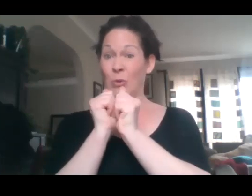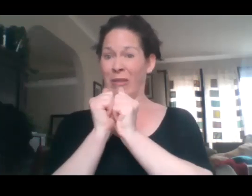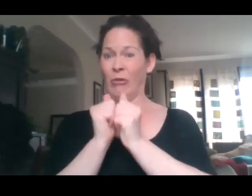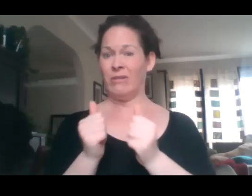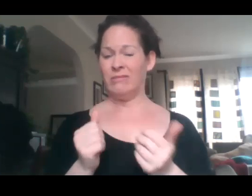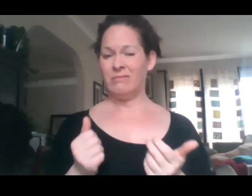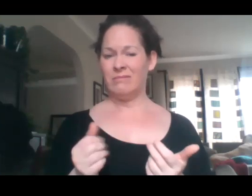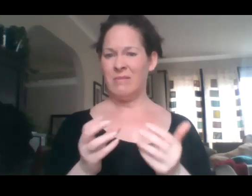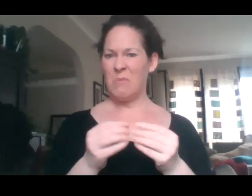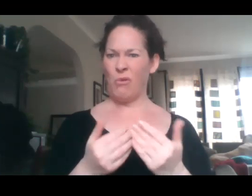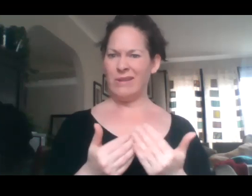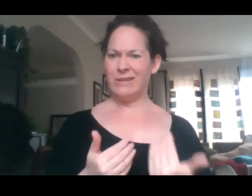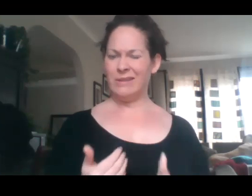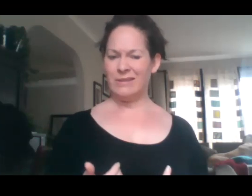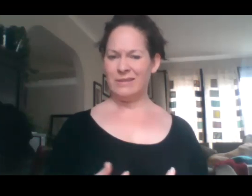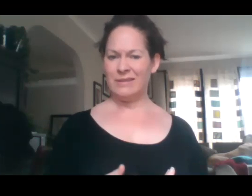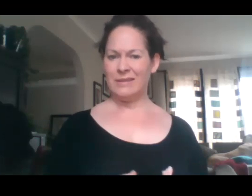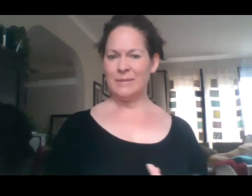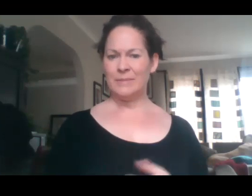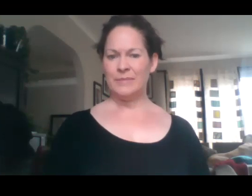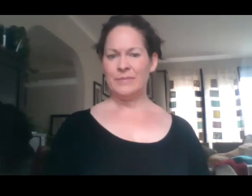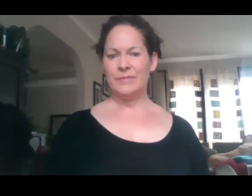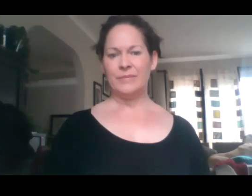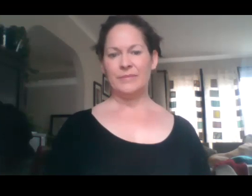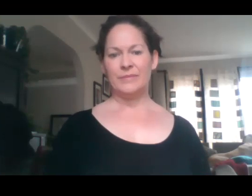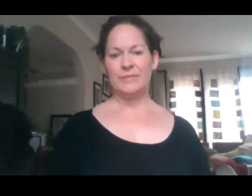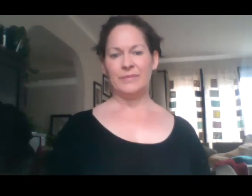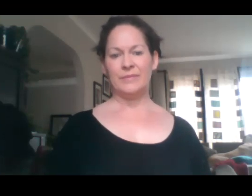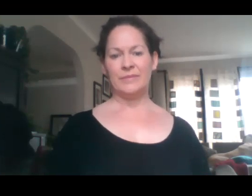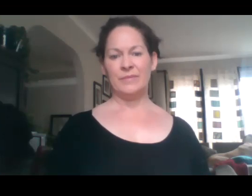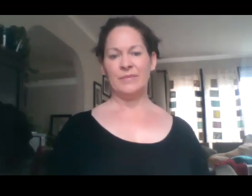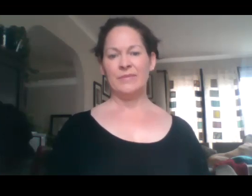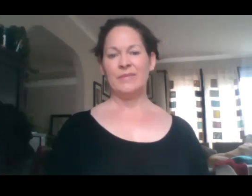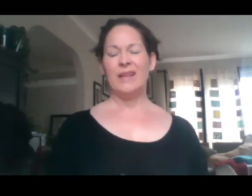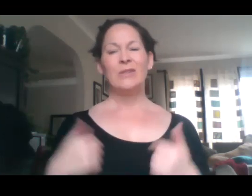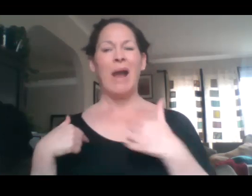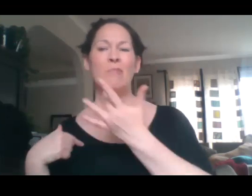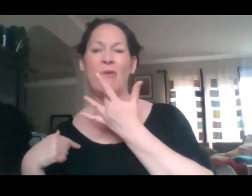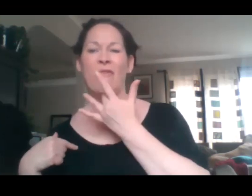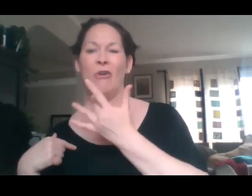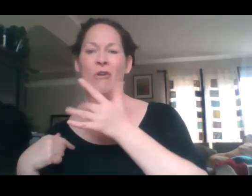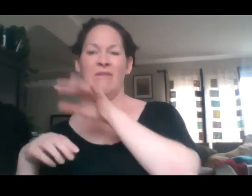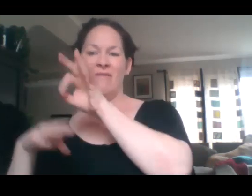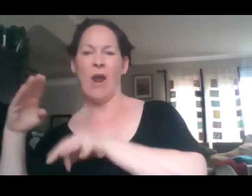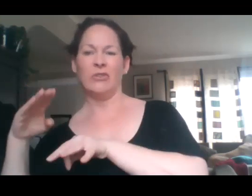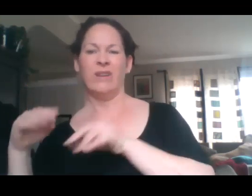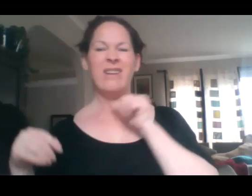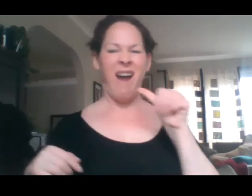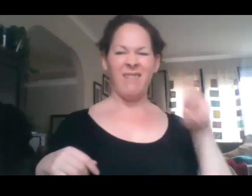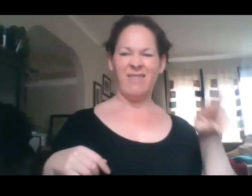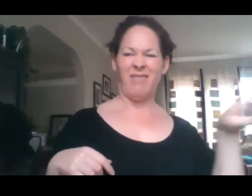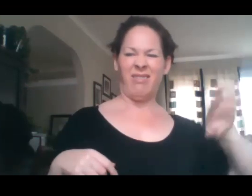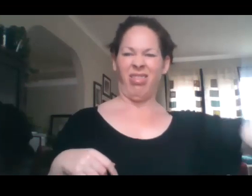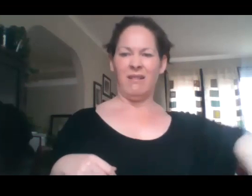And I get my power rule as is. So I have preferred this notation, the